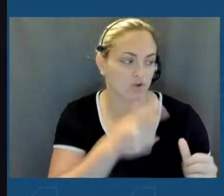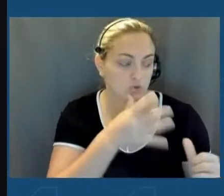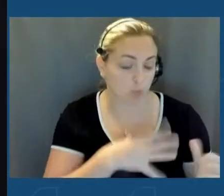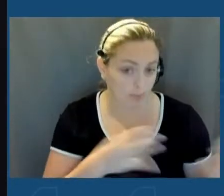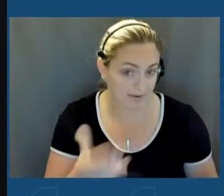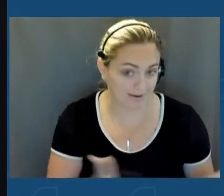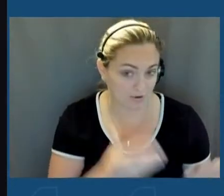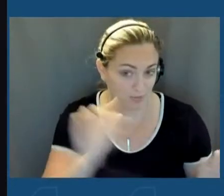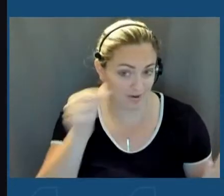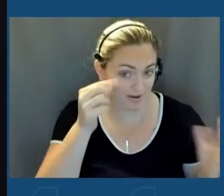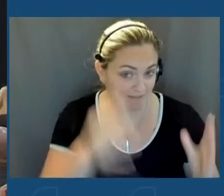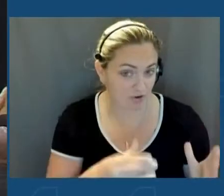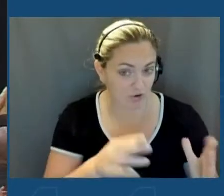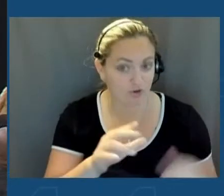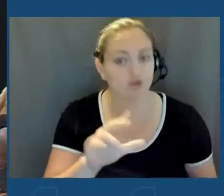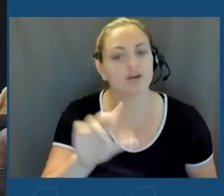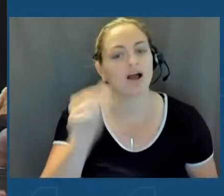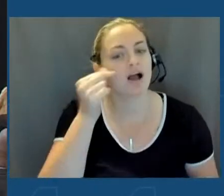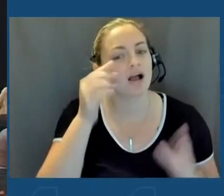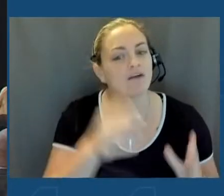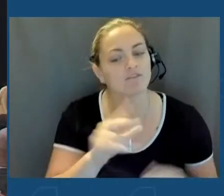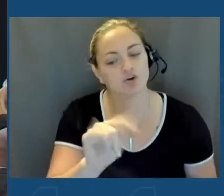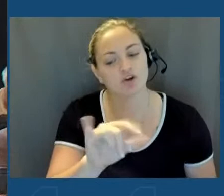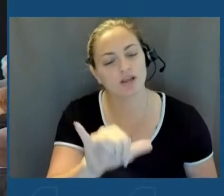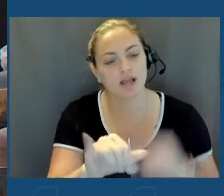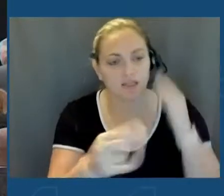Governor Kathy Hochul.